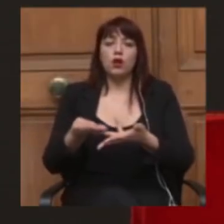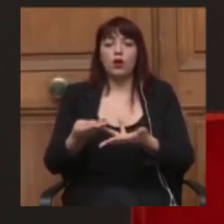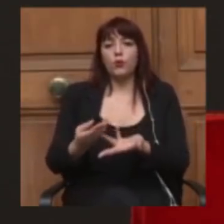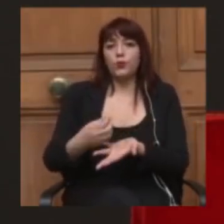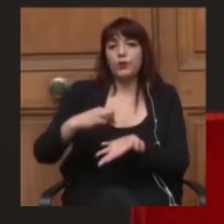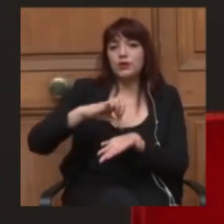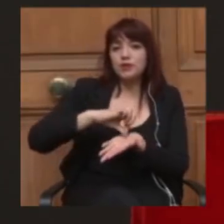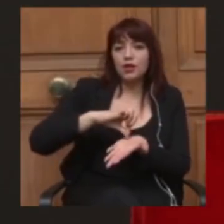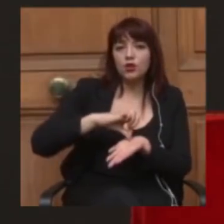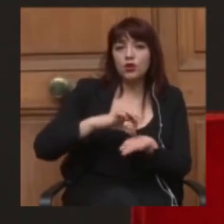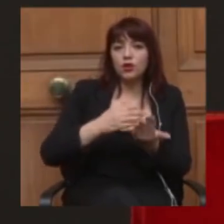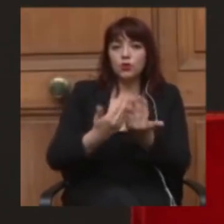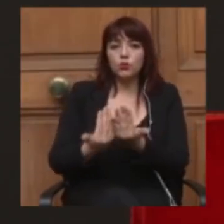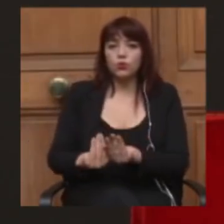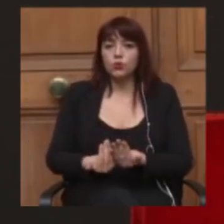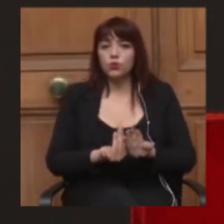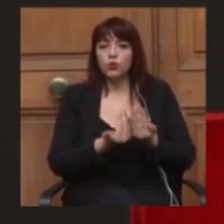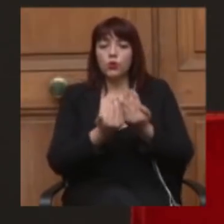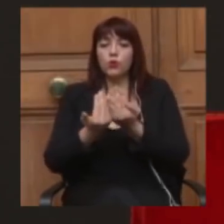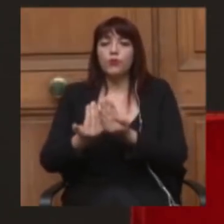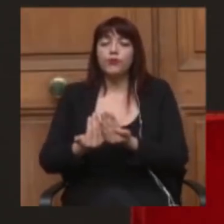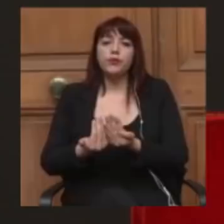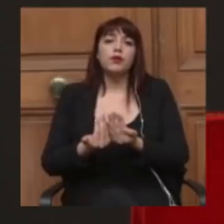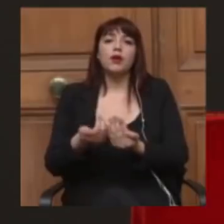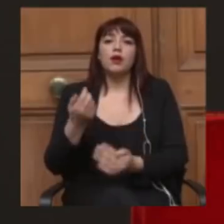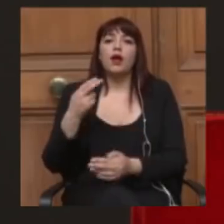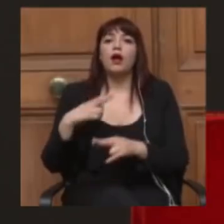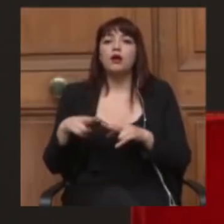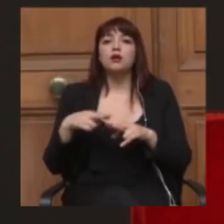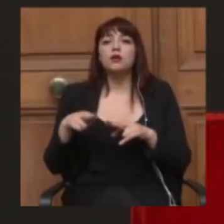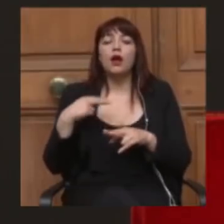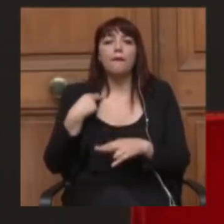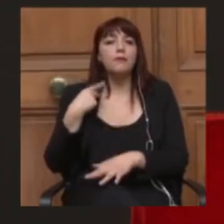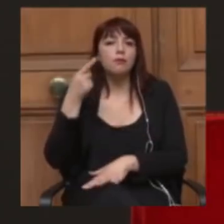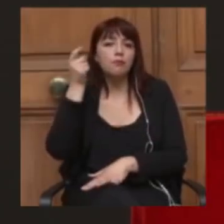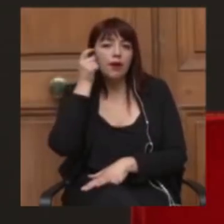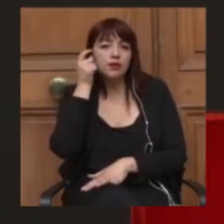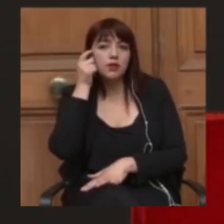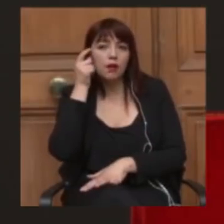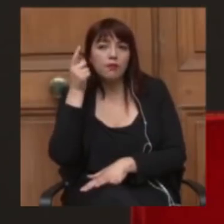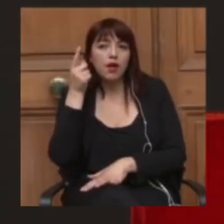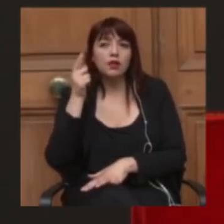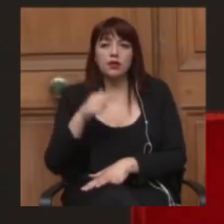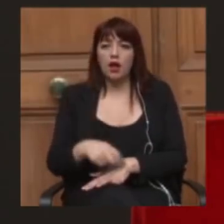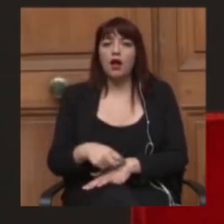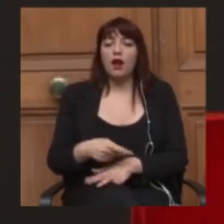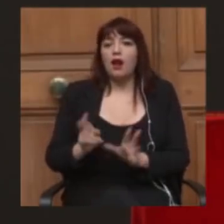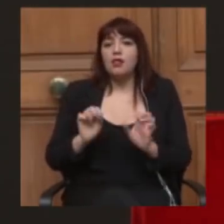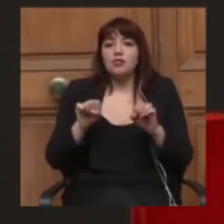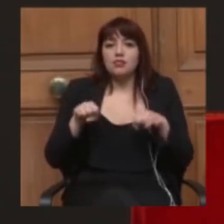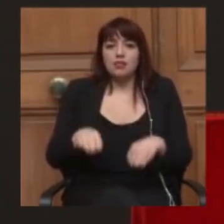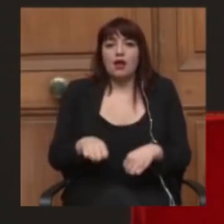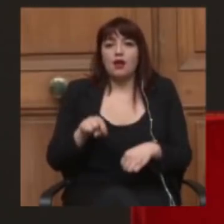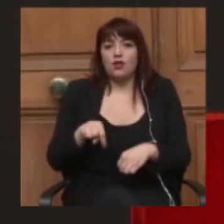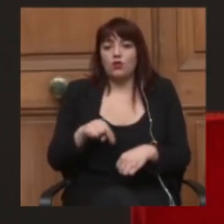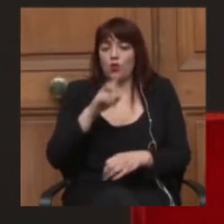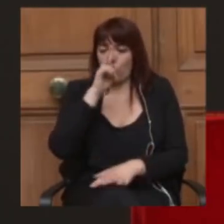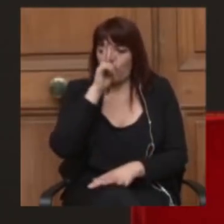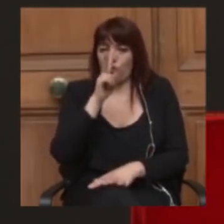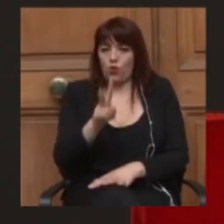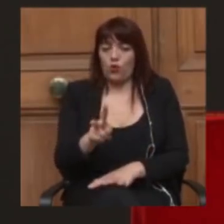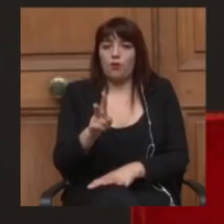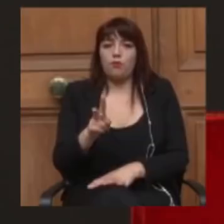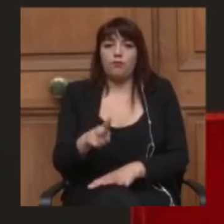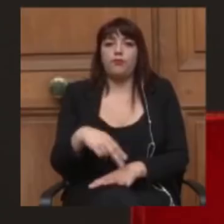of study have contributed to my thinking, so I must, in accepting the honor, pass the honor on.